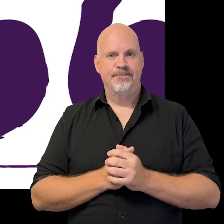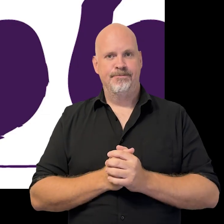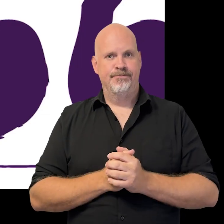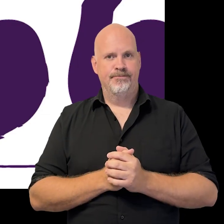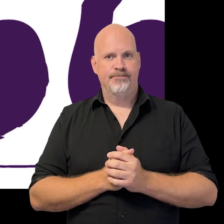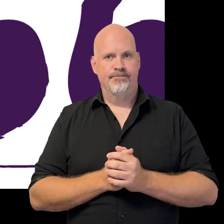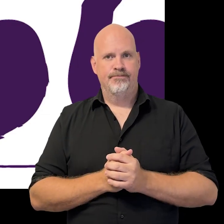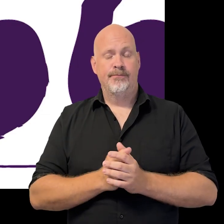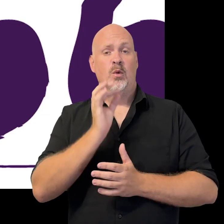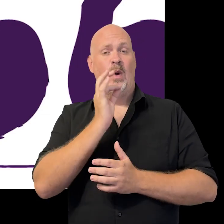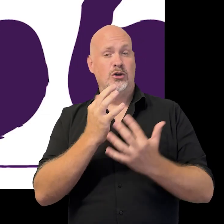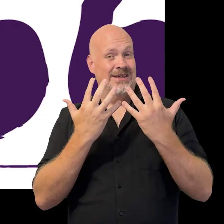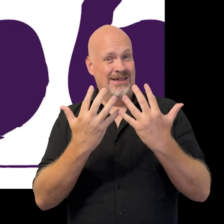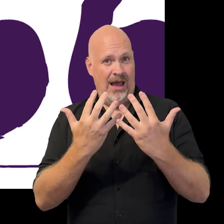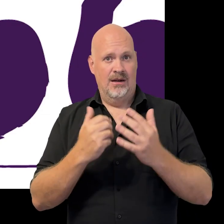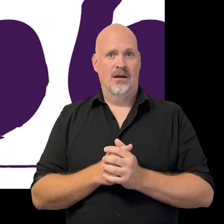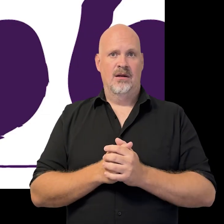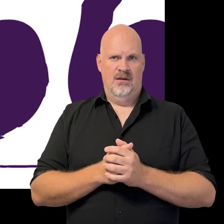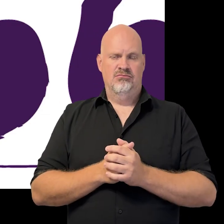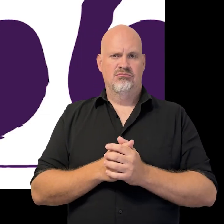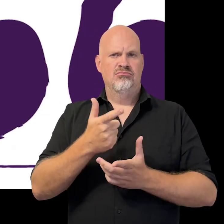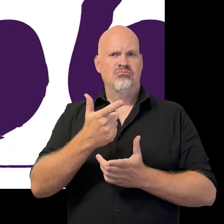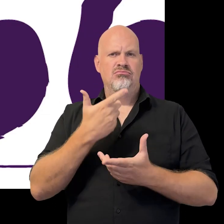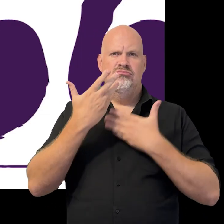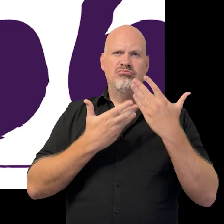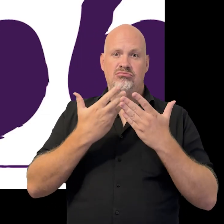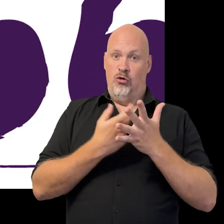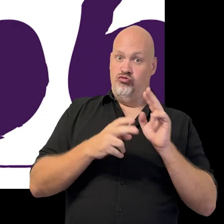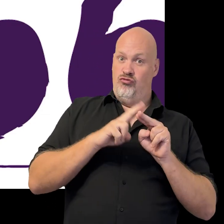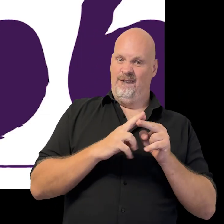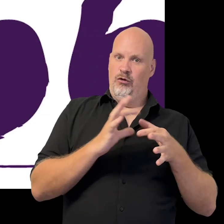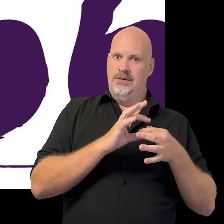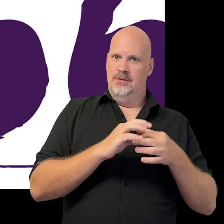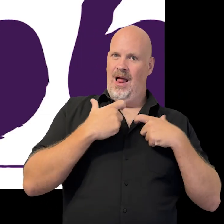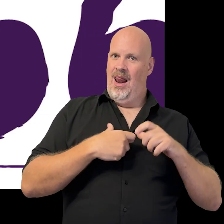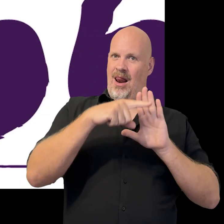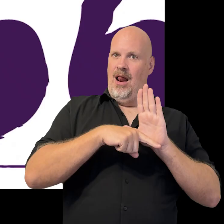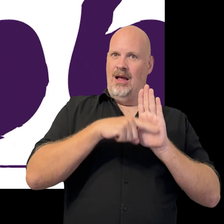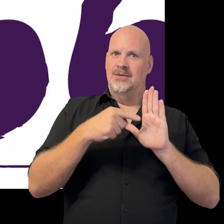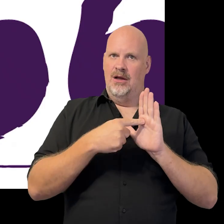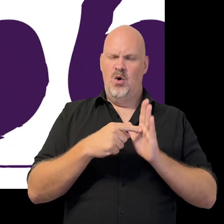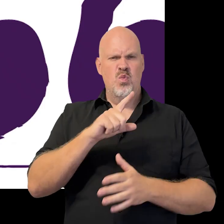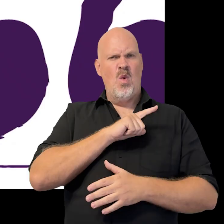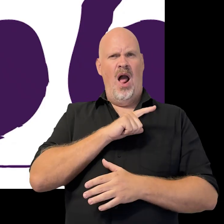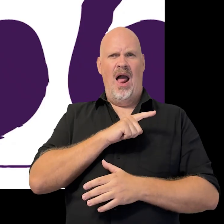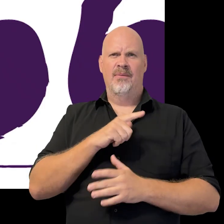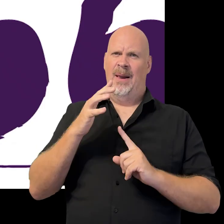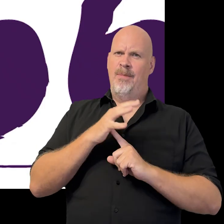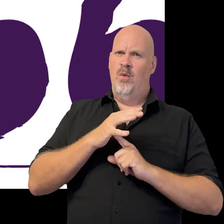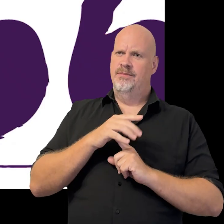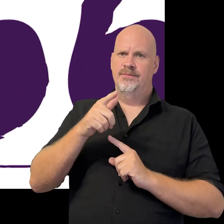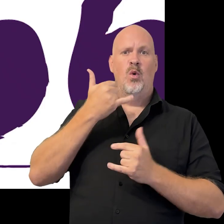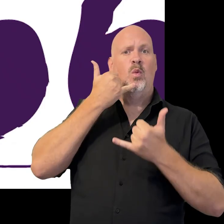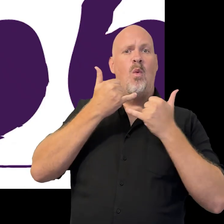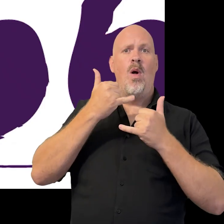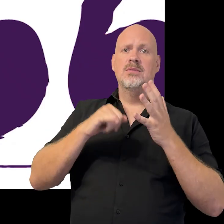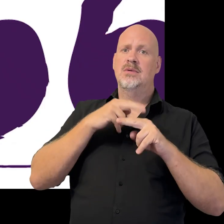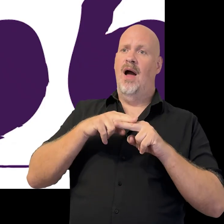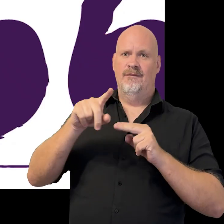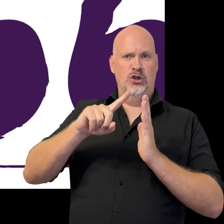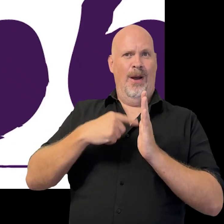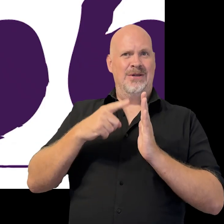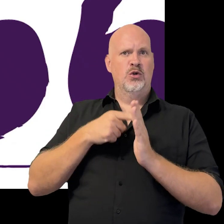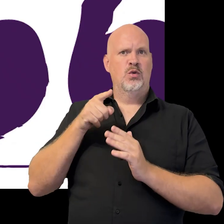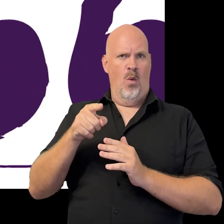Now, what you will find when you start doing a literature review, you literally can go off in lots of different directions, because there's so much